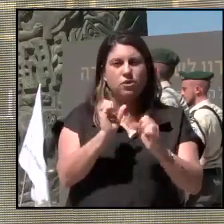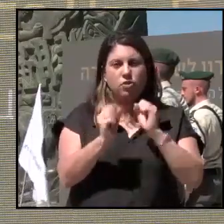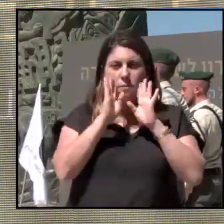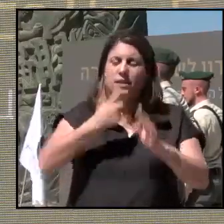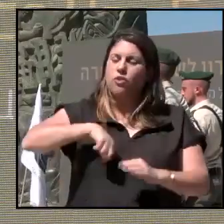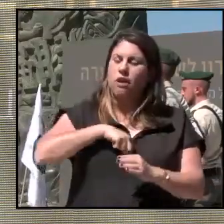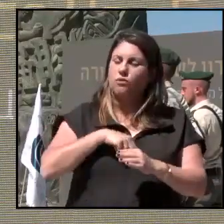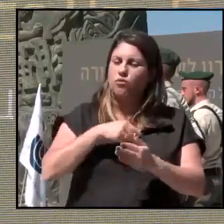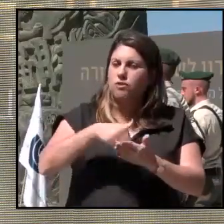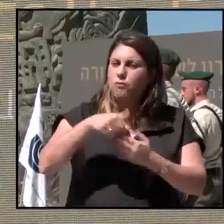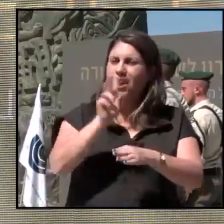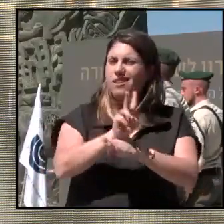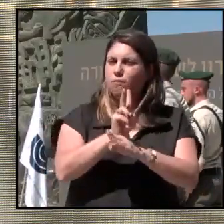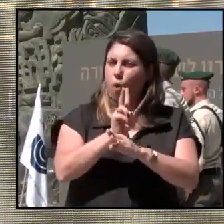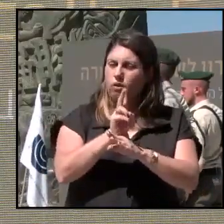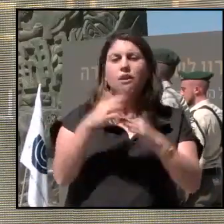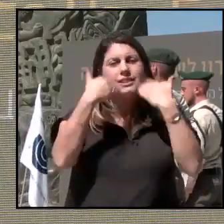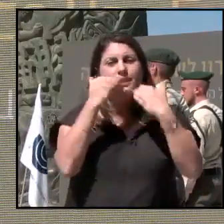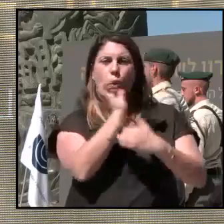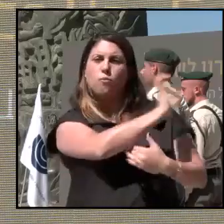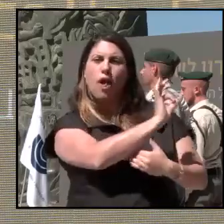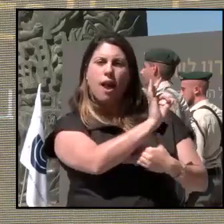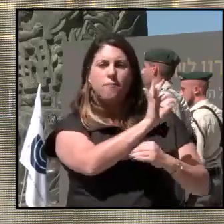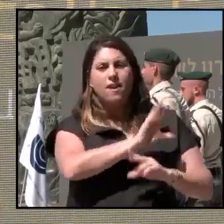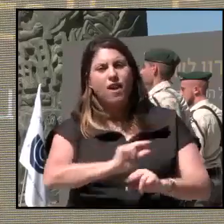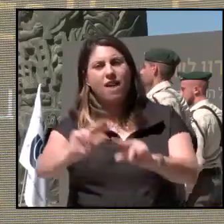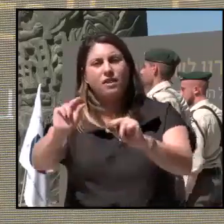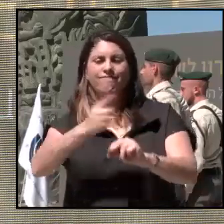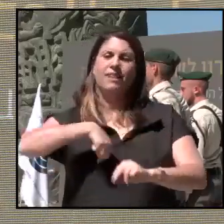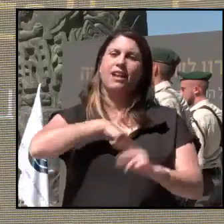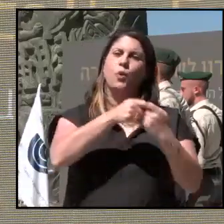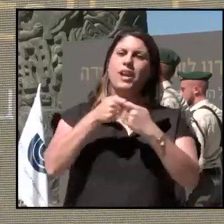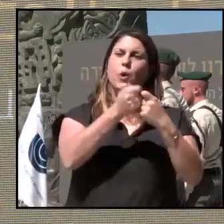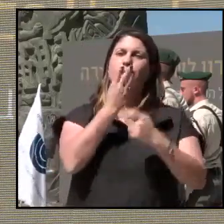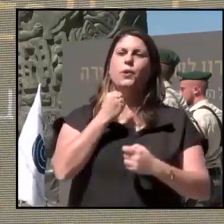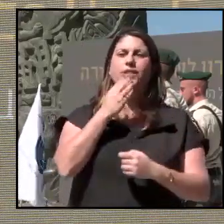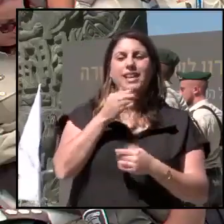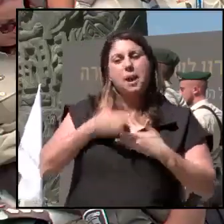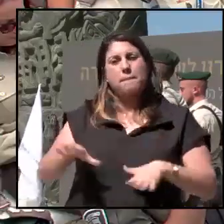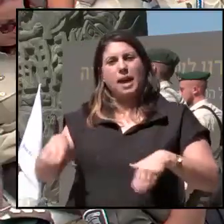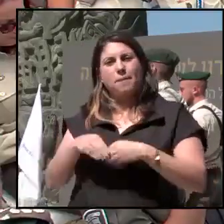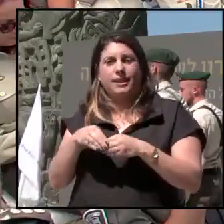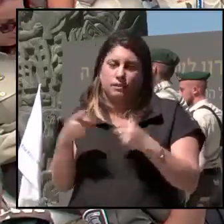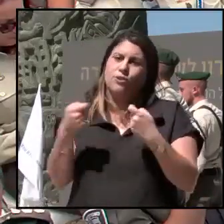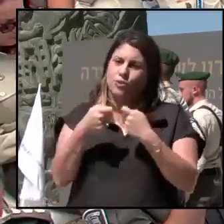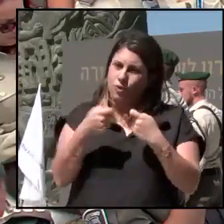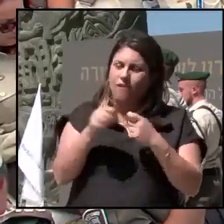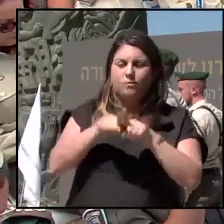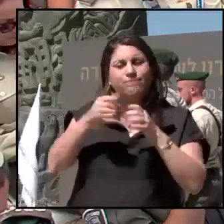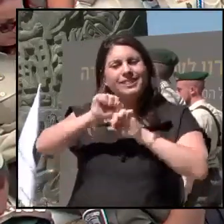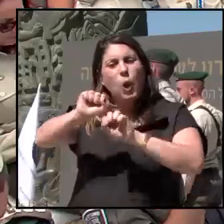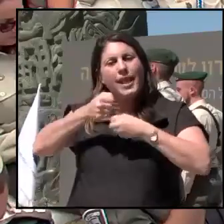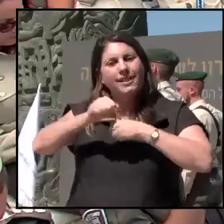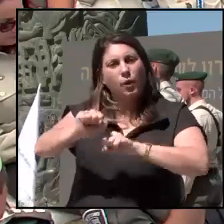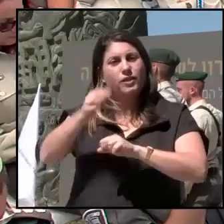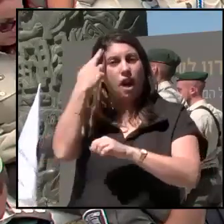keep alive their stories. As a Jewish organization, B'nai B'rith shares a particular solidarity with the